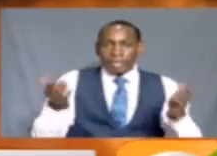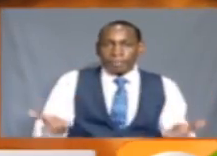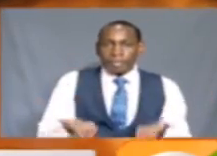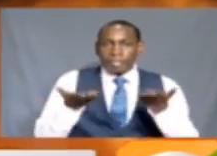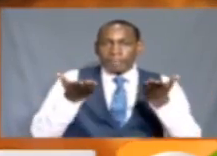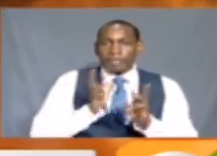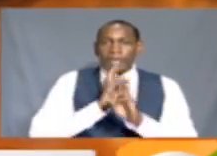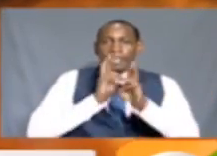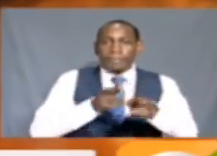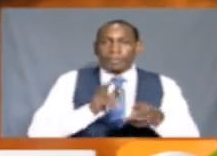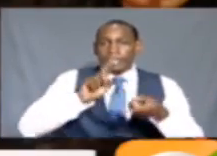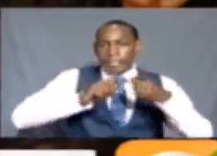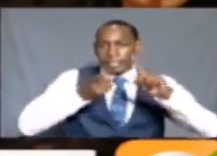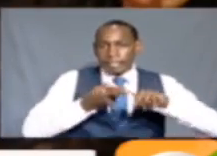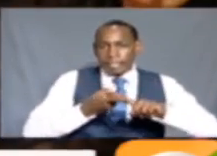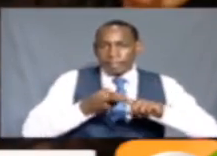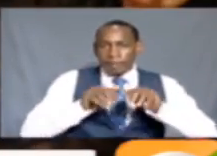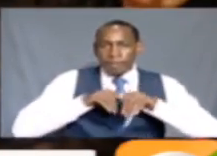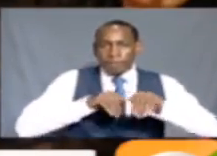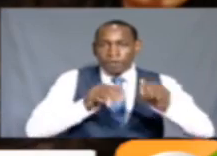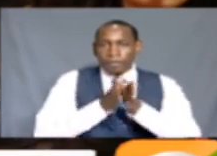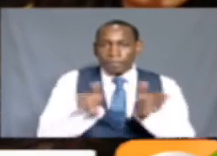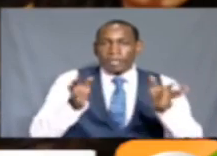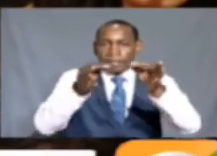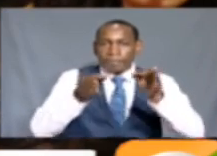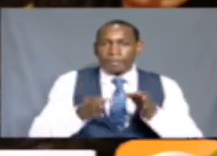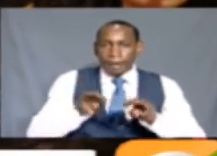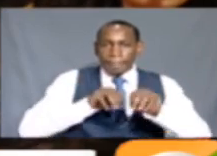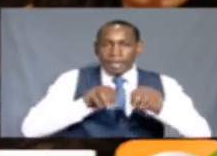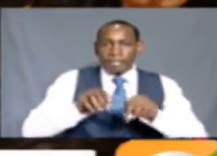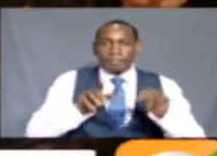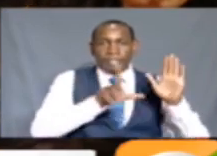their reporting standards in line with the Public Finance